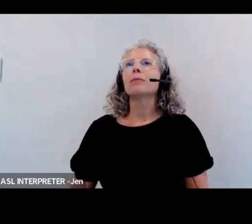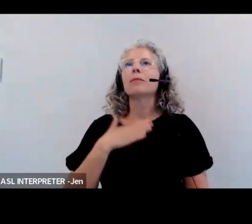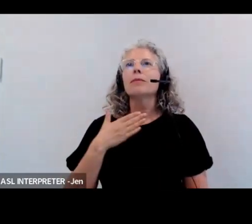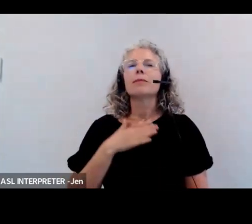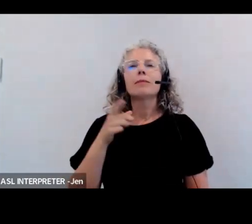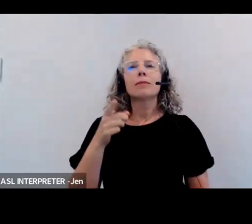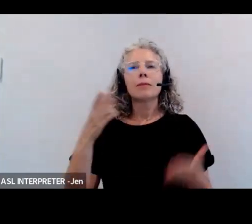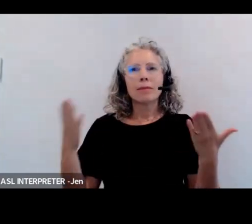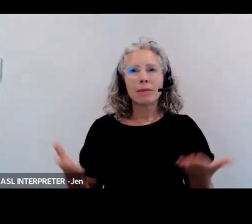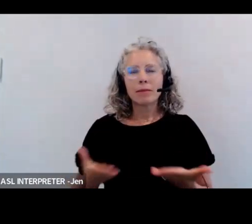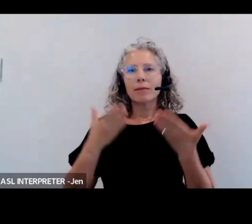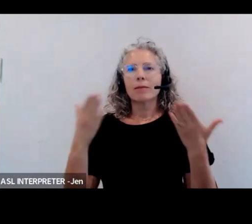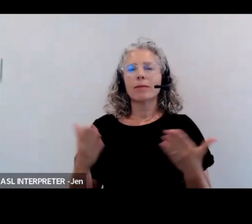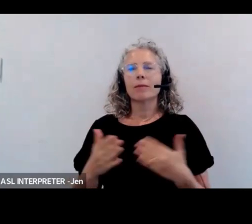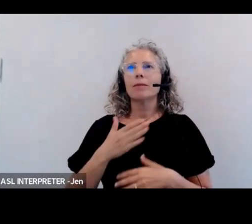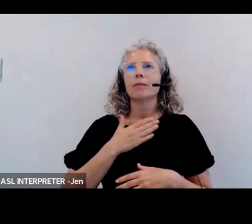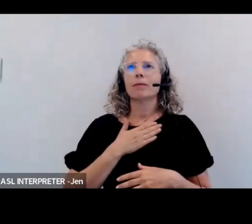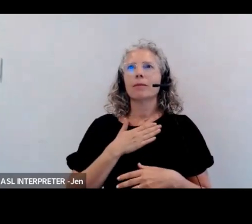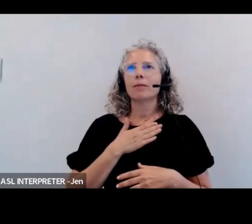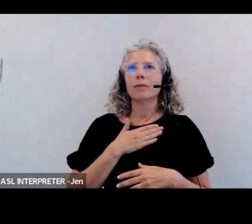all are here. And my